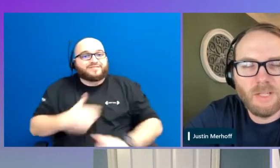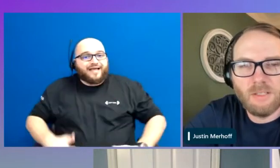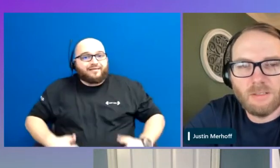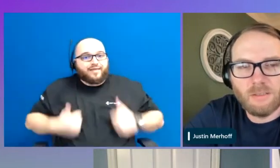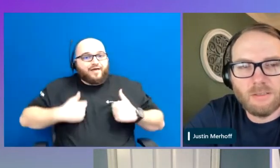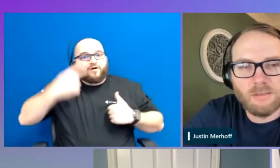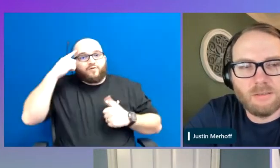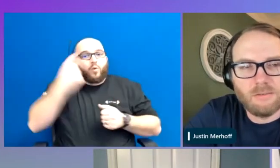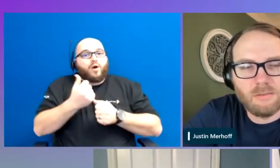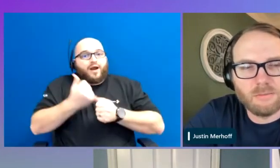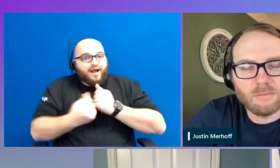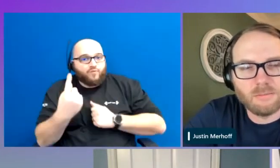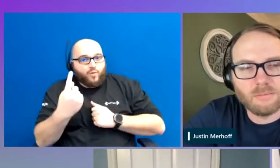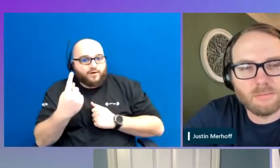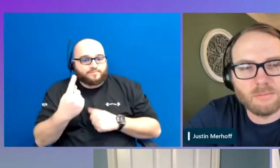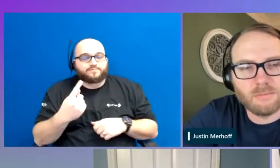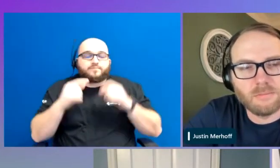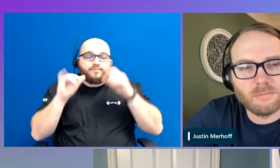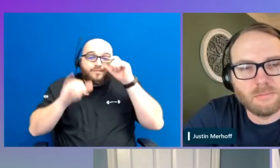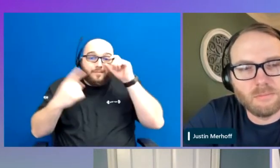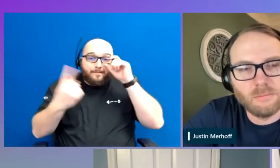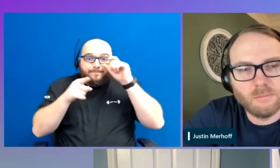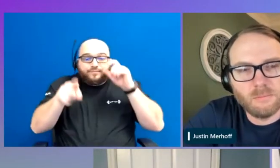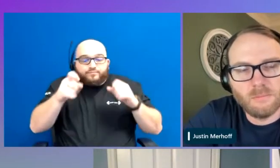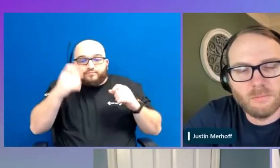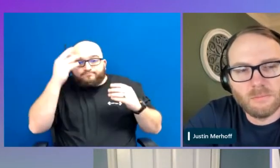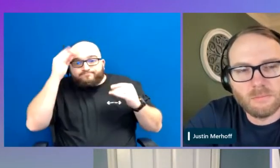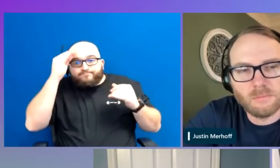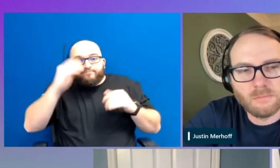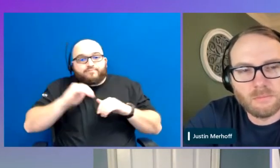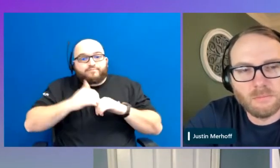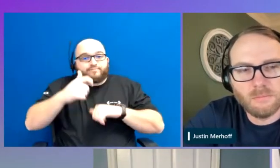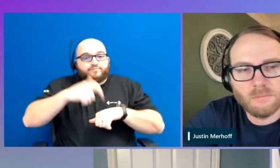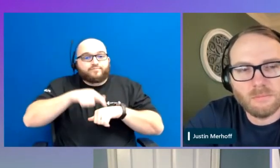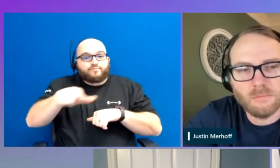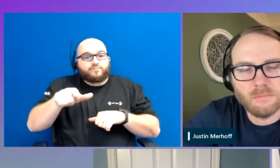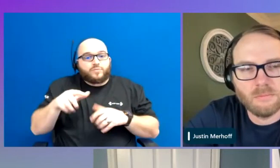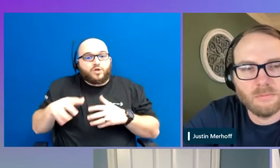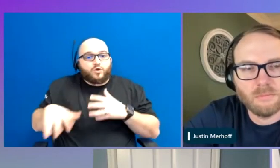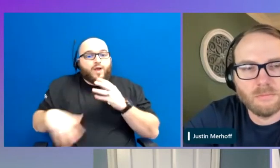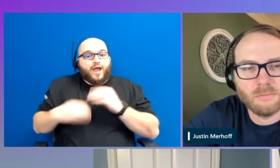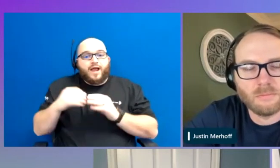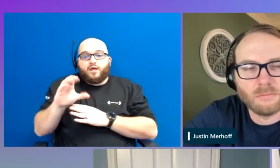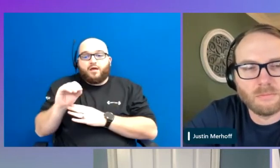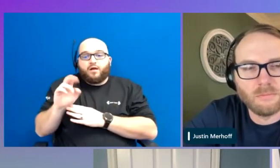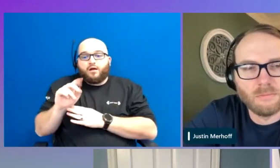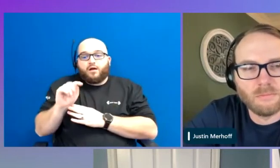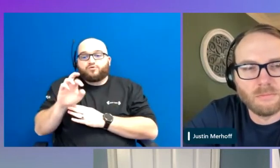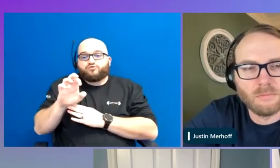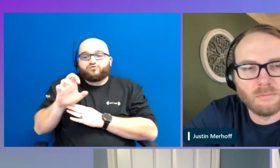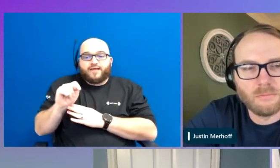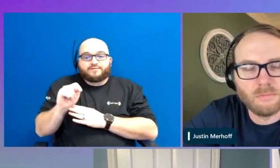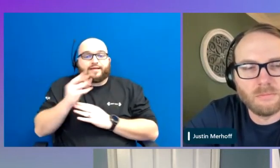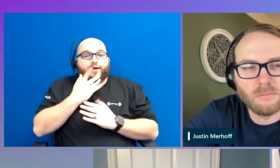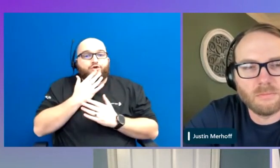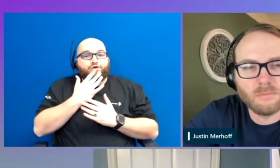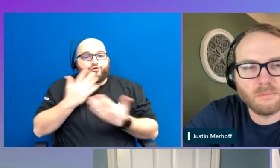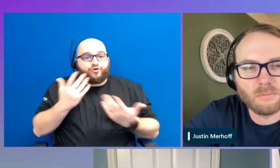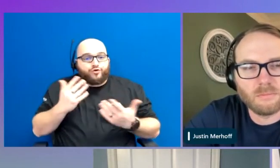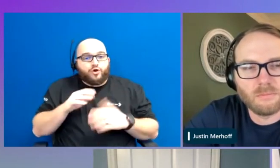So think about that next time you add contrast to your page, or you make some you